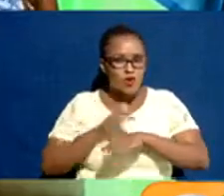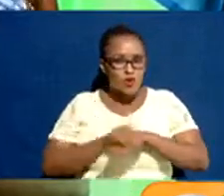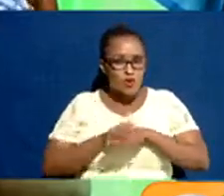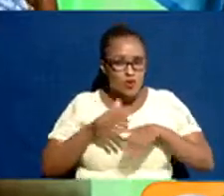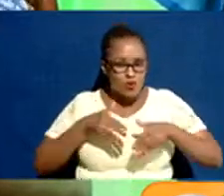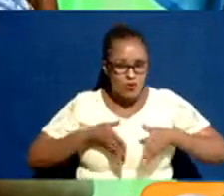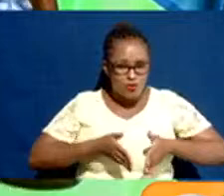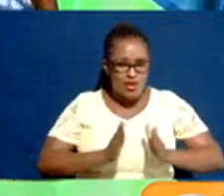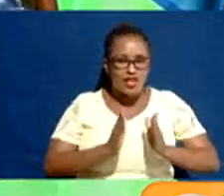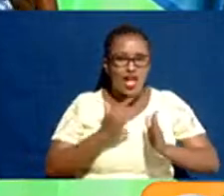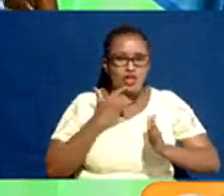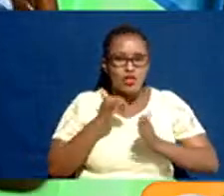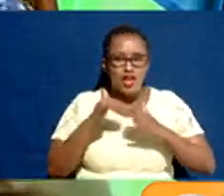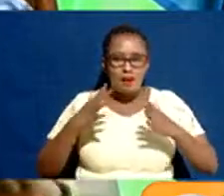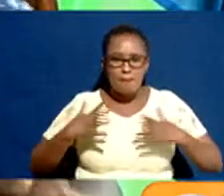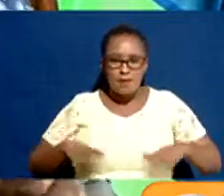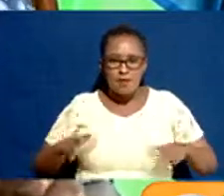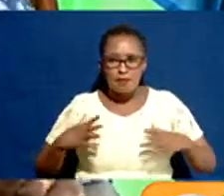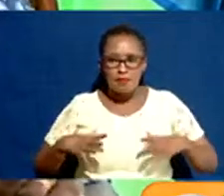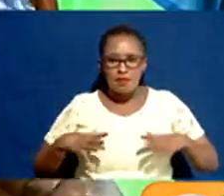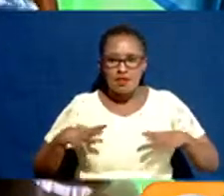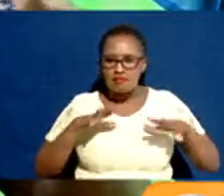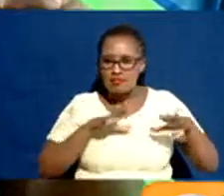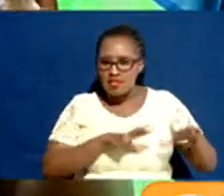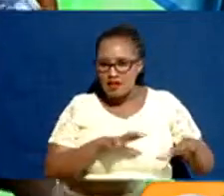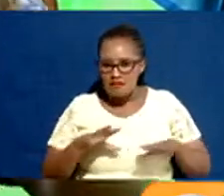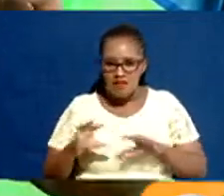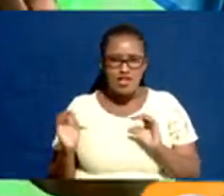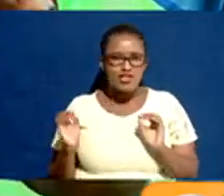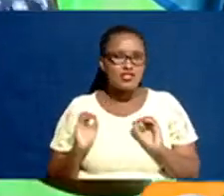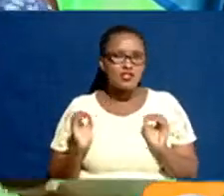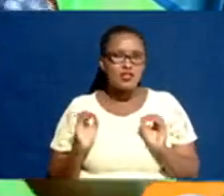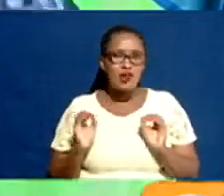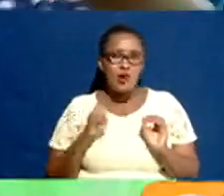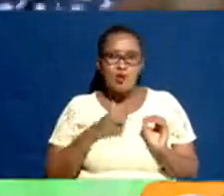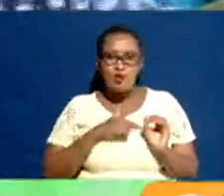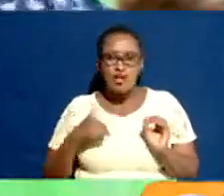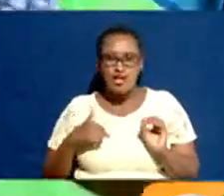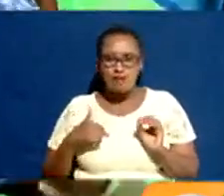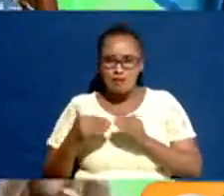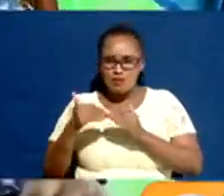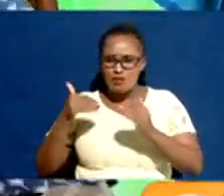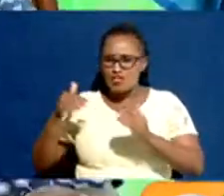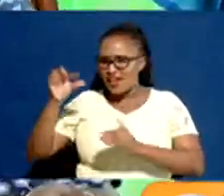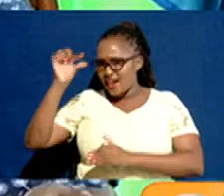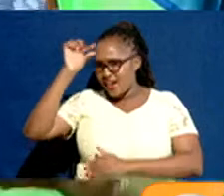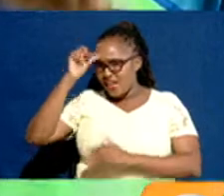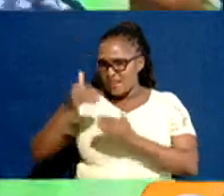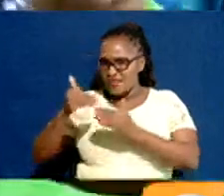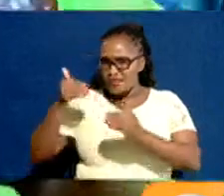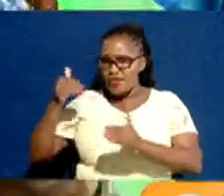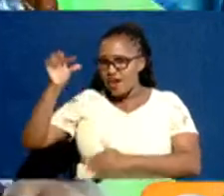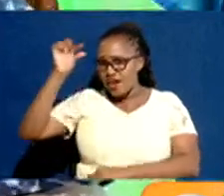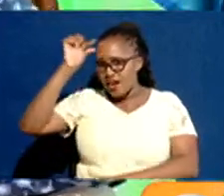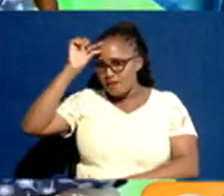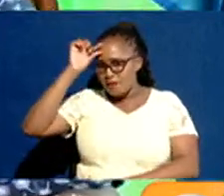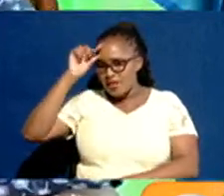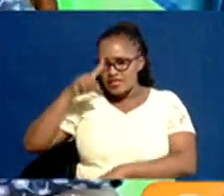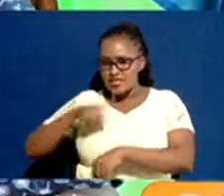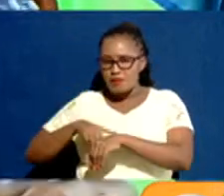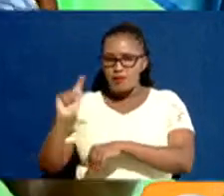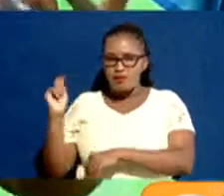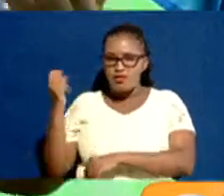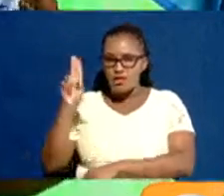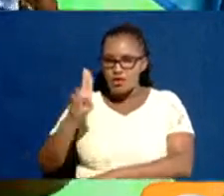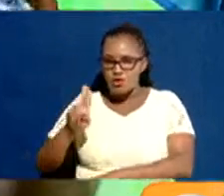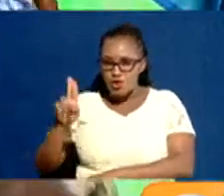that people are not brutalized. We have come from a government, the government that was there, the Uhuru administration,